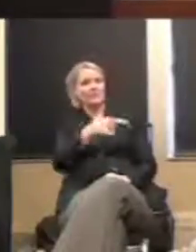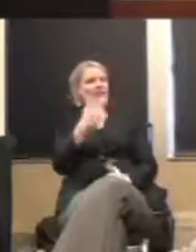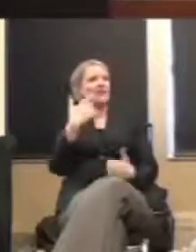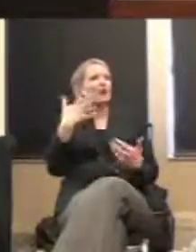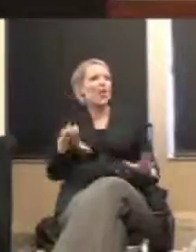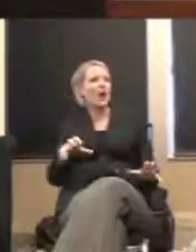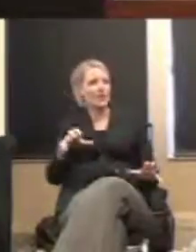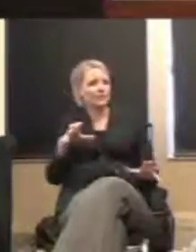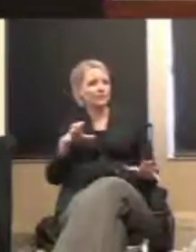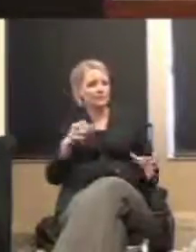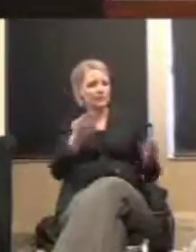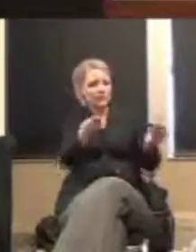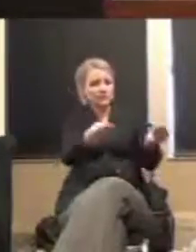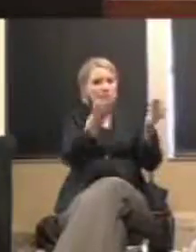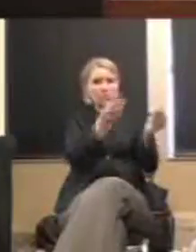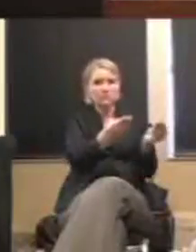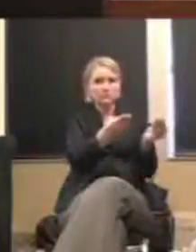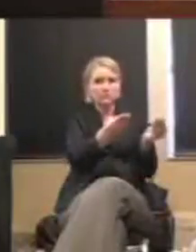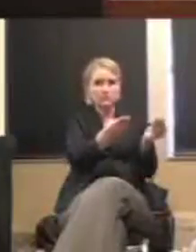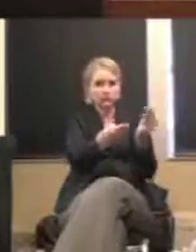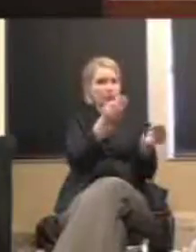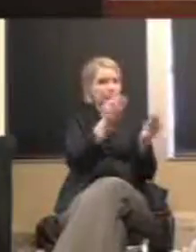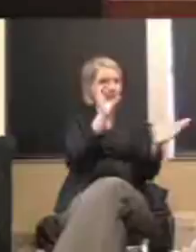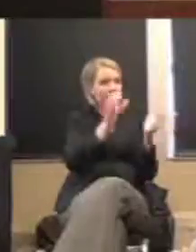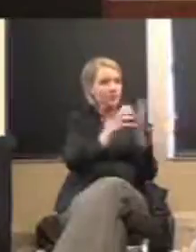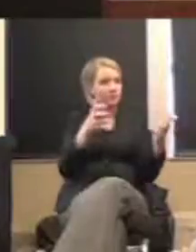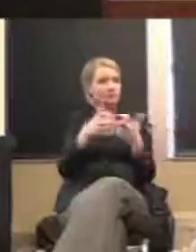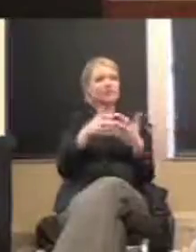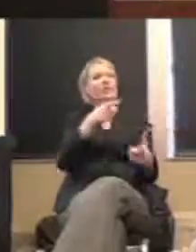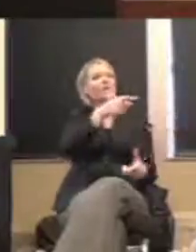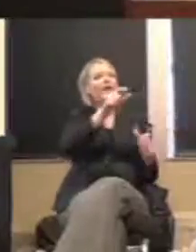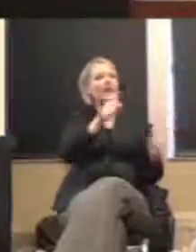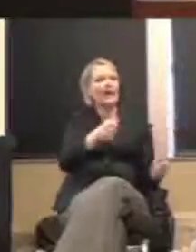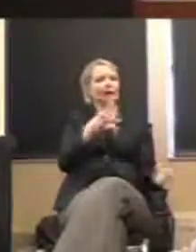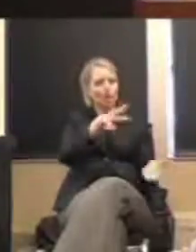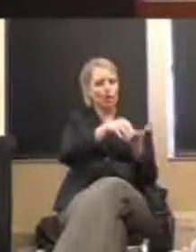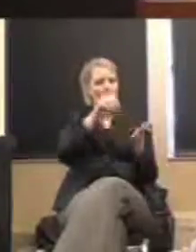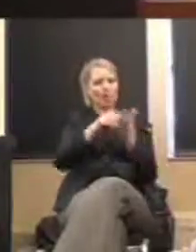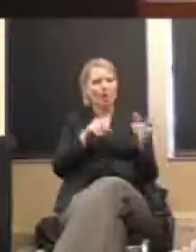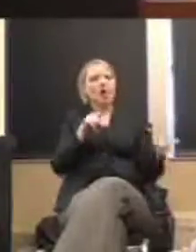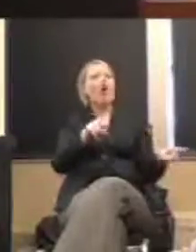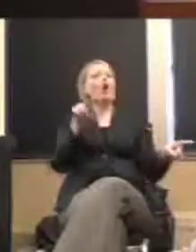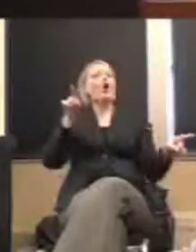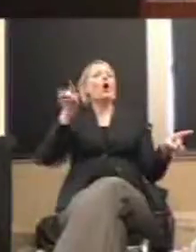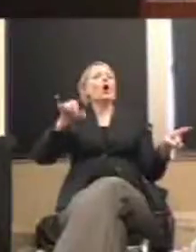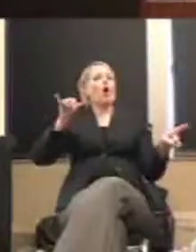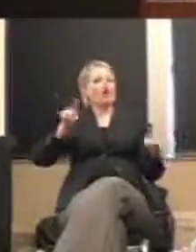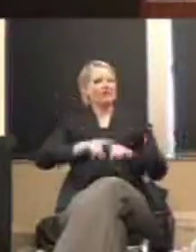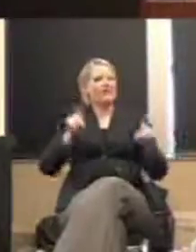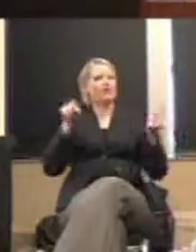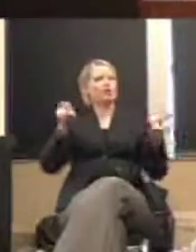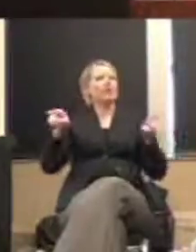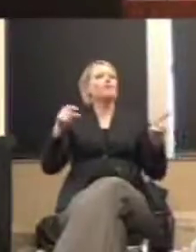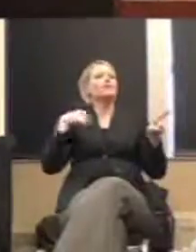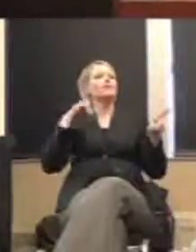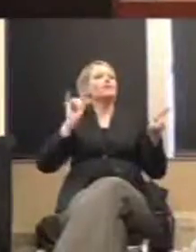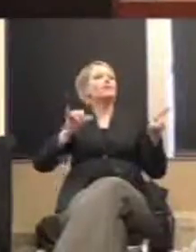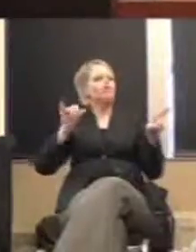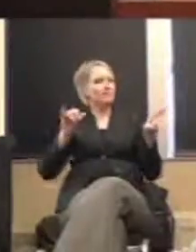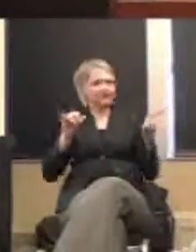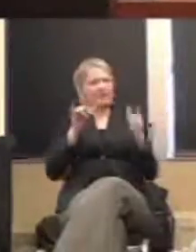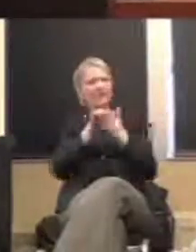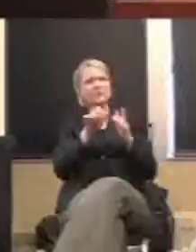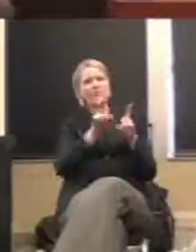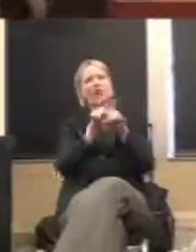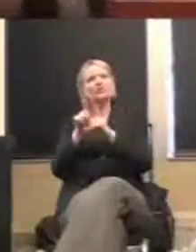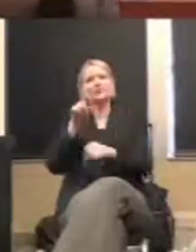want, so that then they can learn this from this, and they can start to pay attention to those. This is also the point at